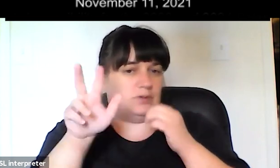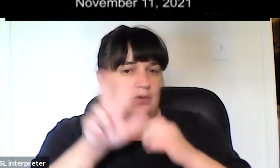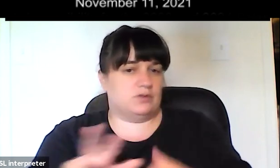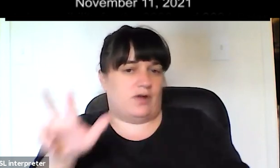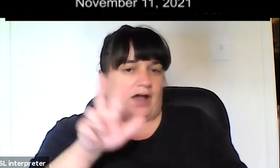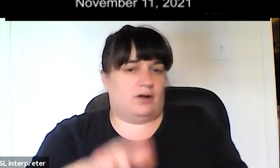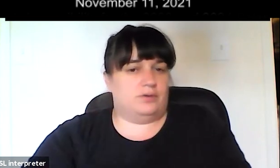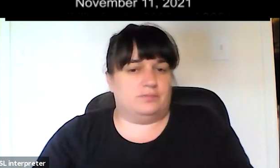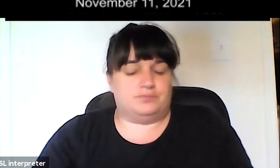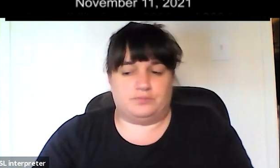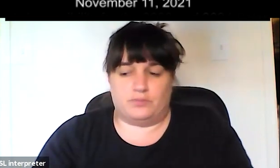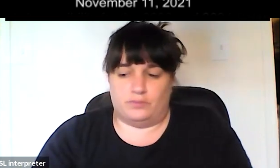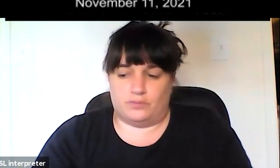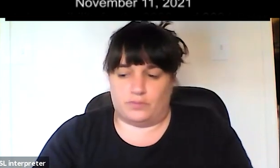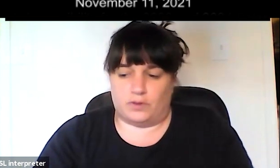around.